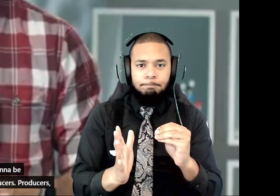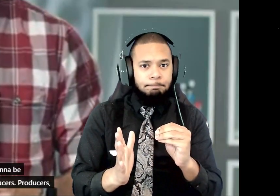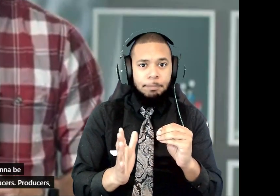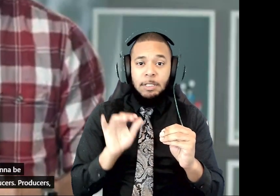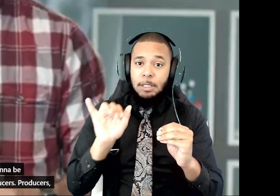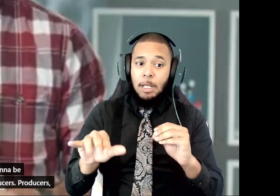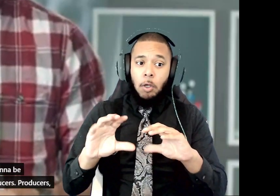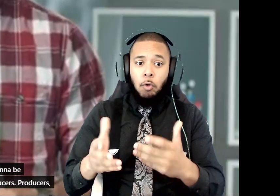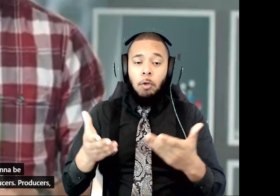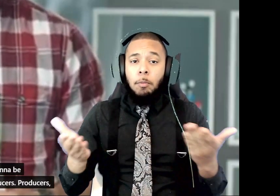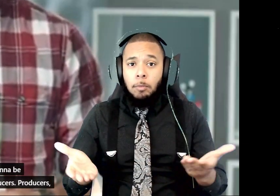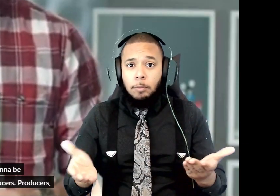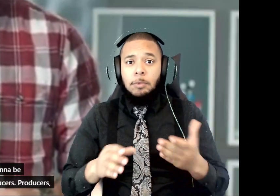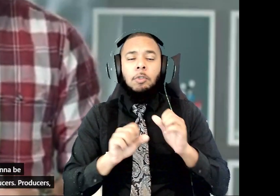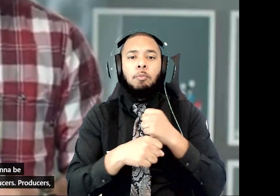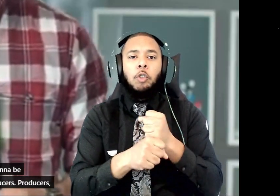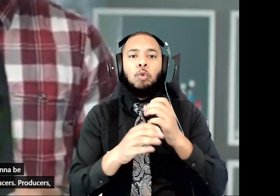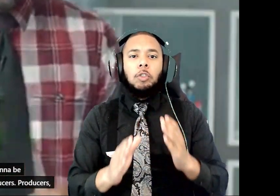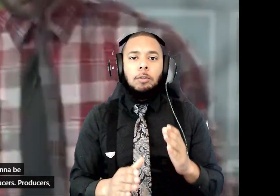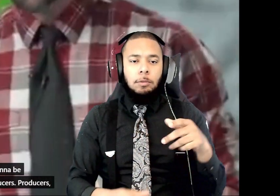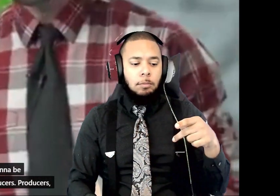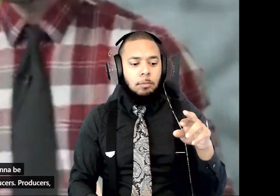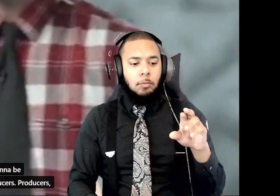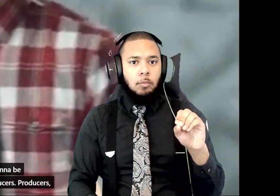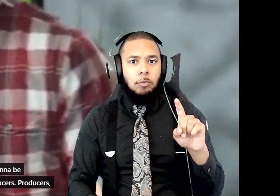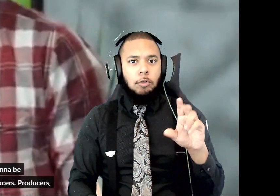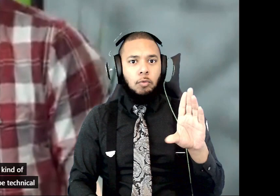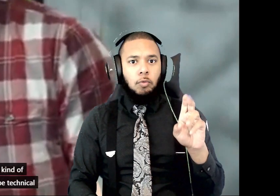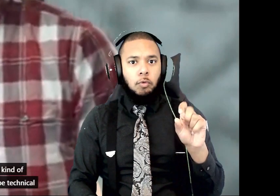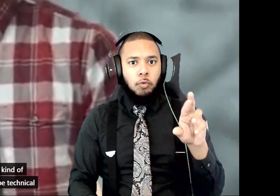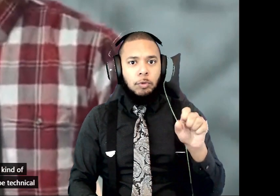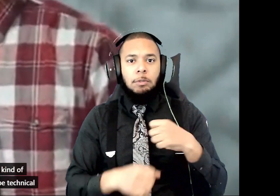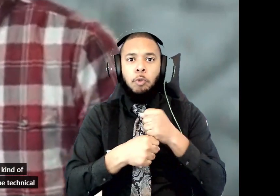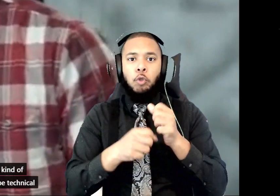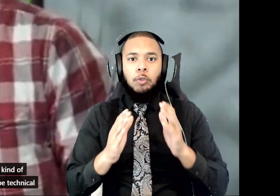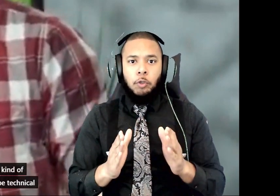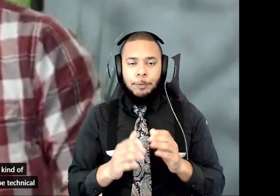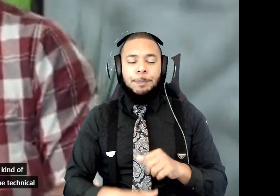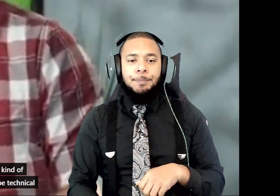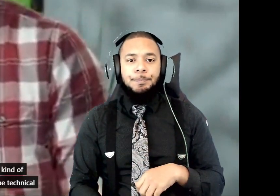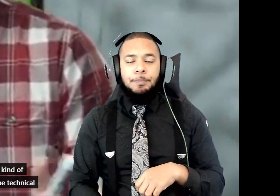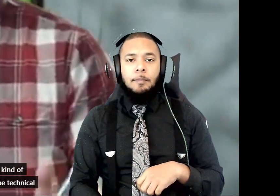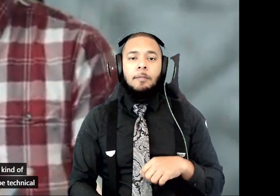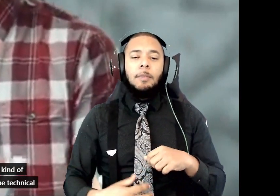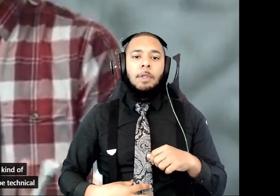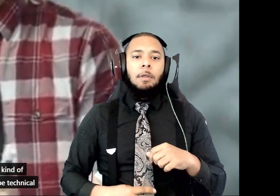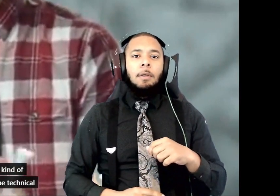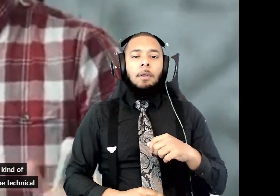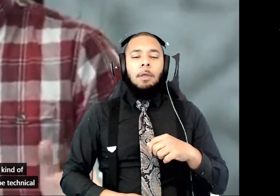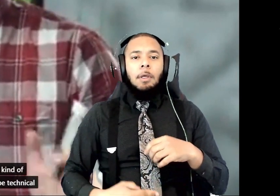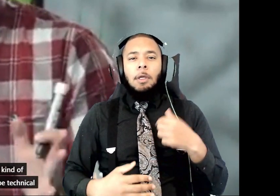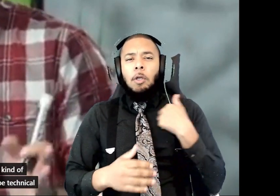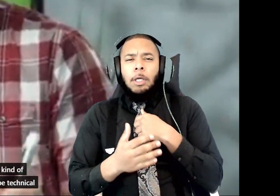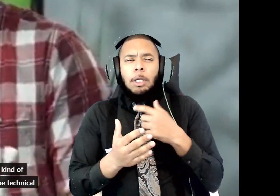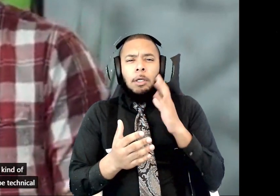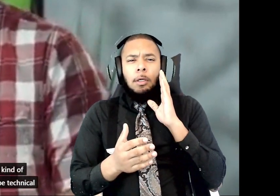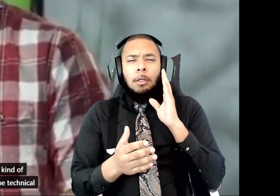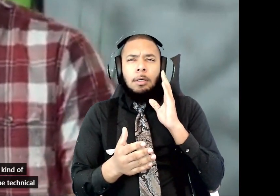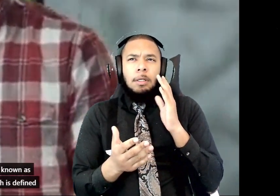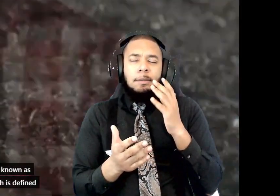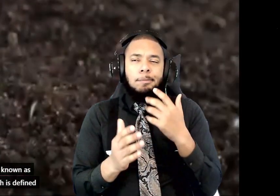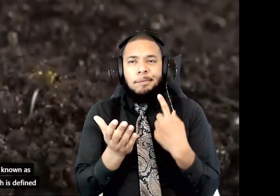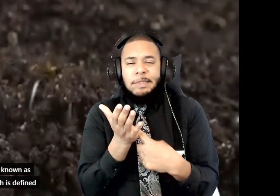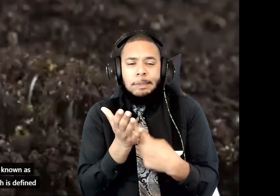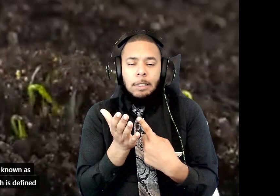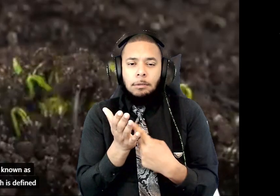about today are the producers. Producers, we're going to take a look, kind of break down, if you want to be